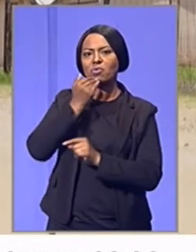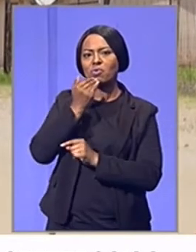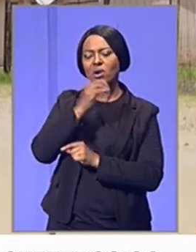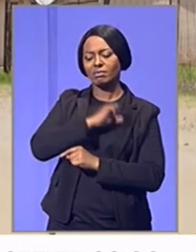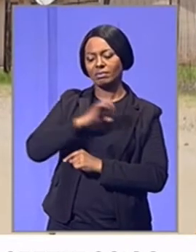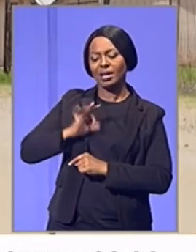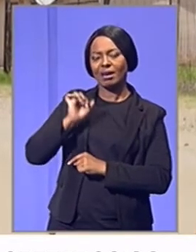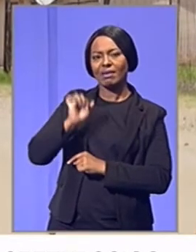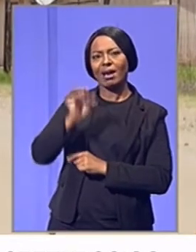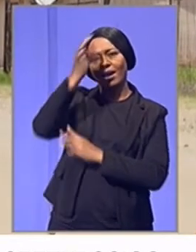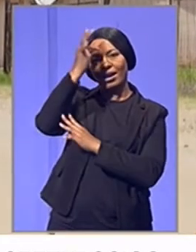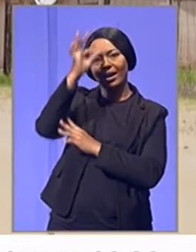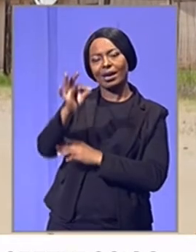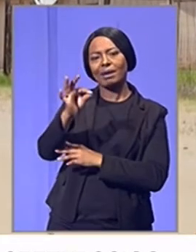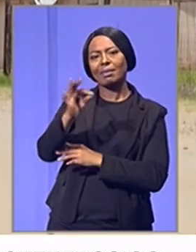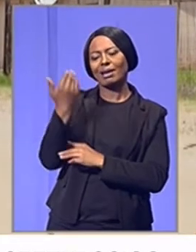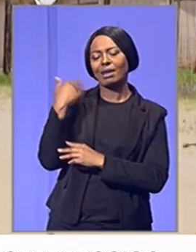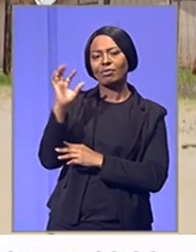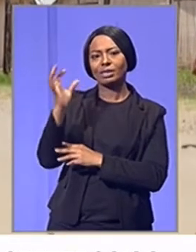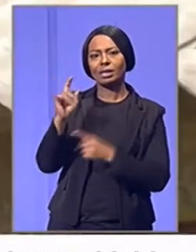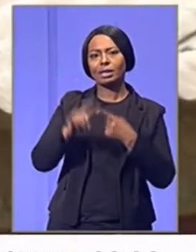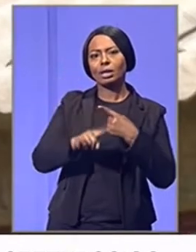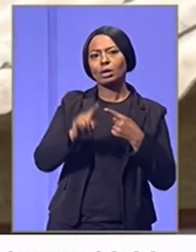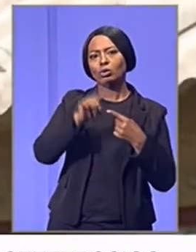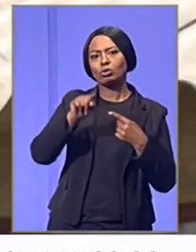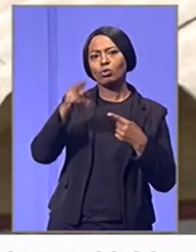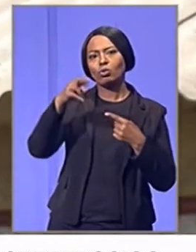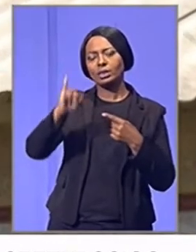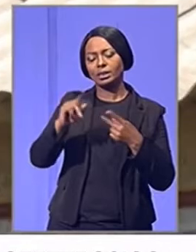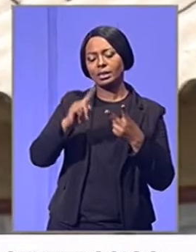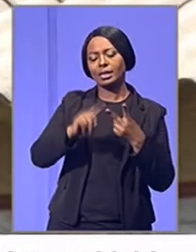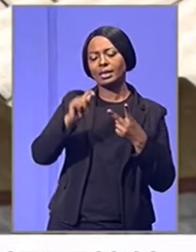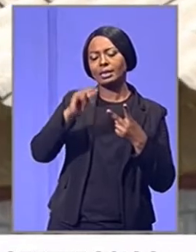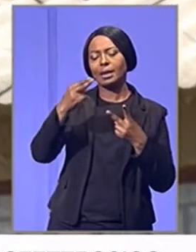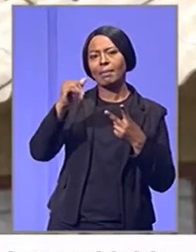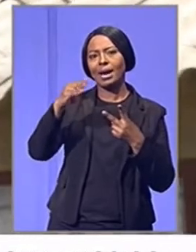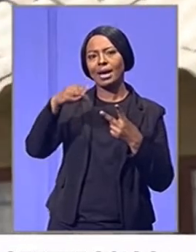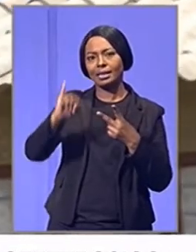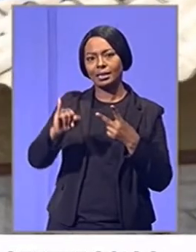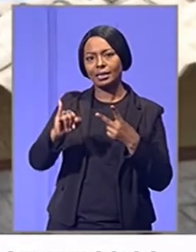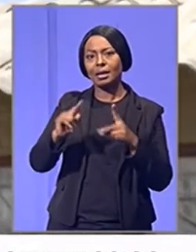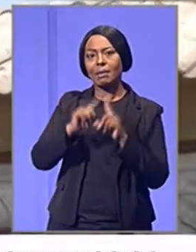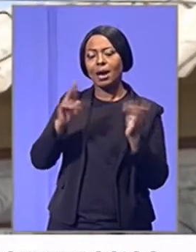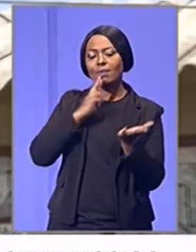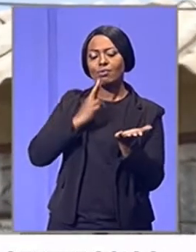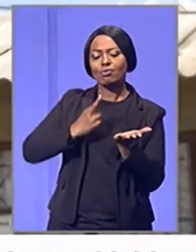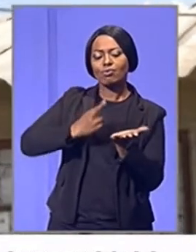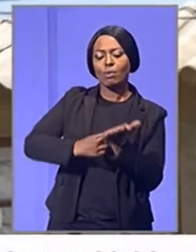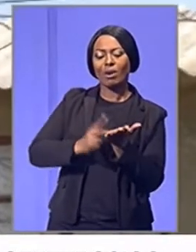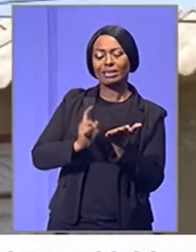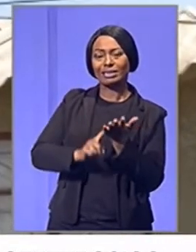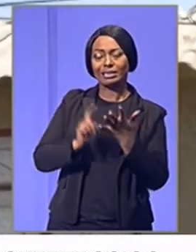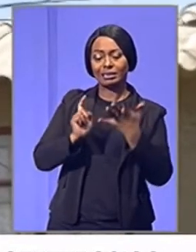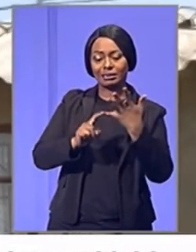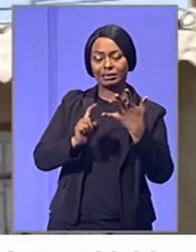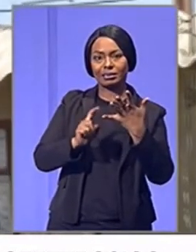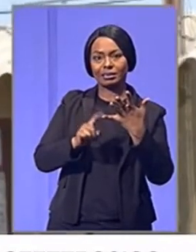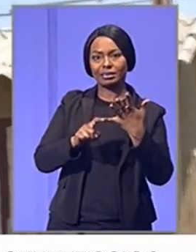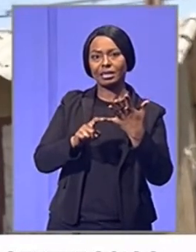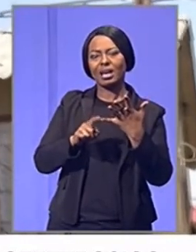State Nthimotse Mkhesi le Thabani Zulu. Ga jana Pegelo ga ya nna le katlanegiso epe malebana le